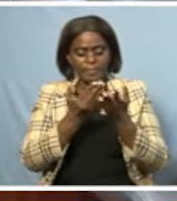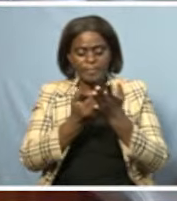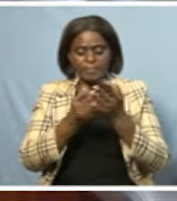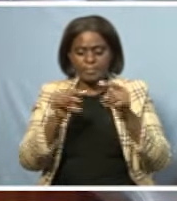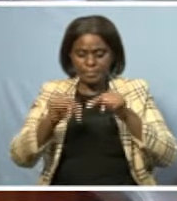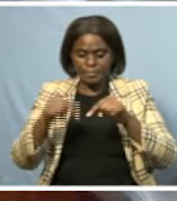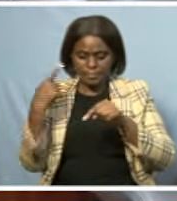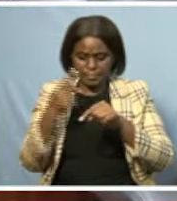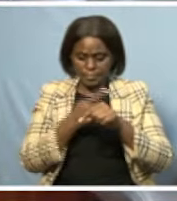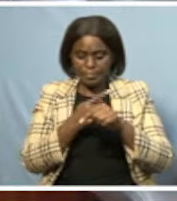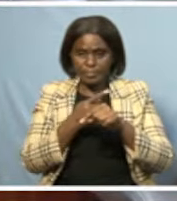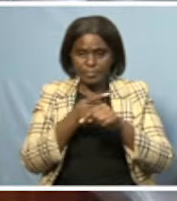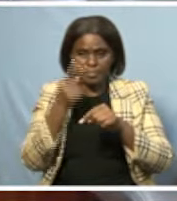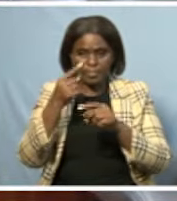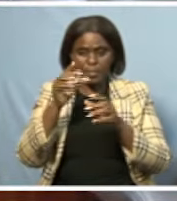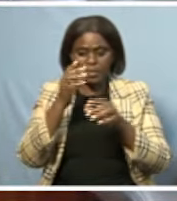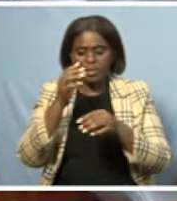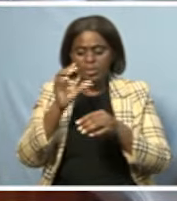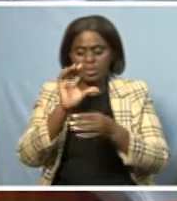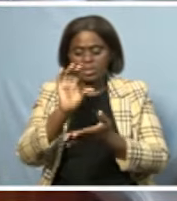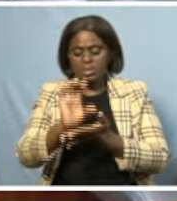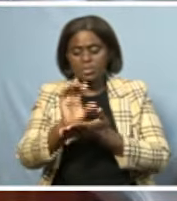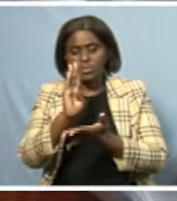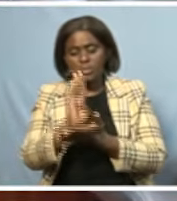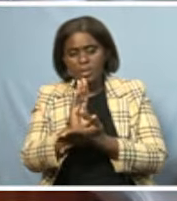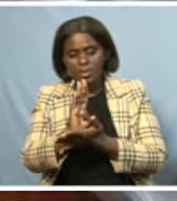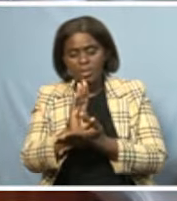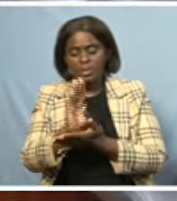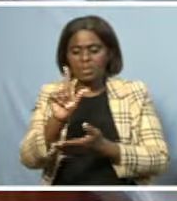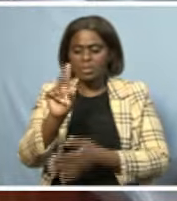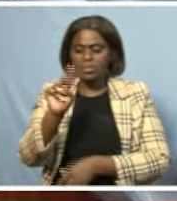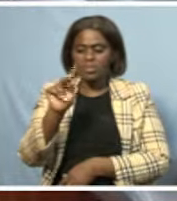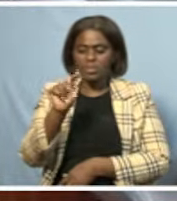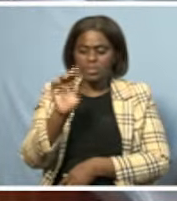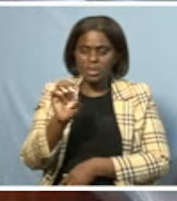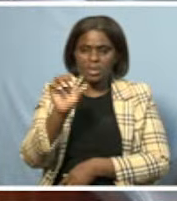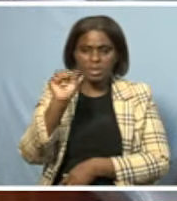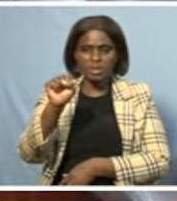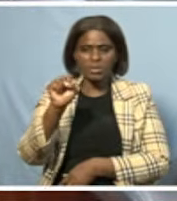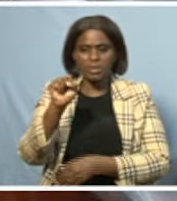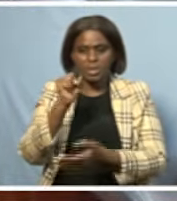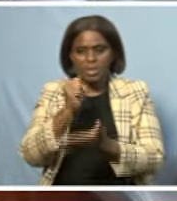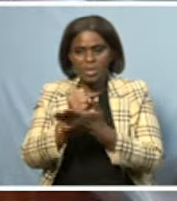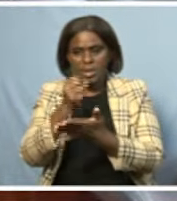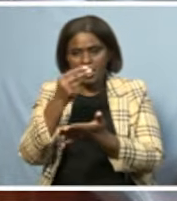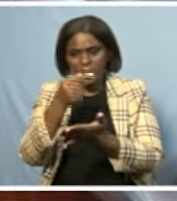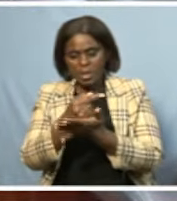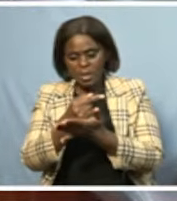floor, from Chilubi, Lunte, Shiwangandu, Kalab,